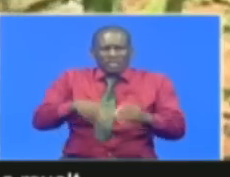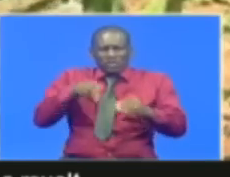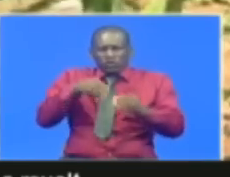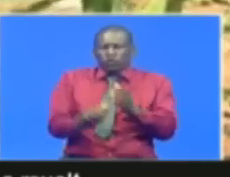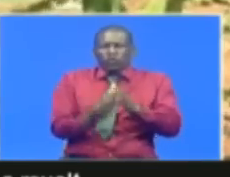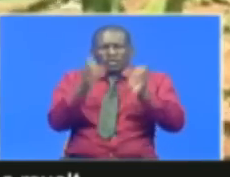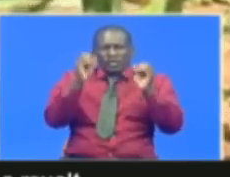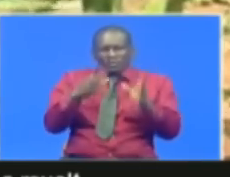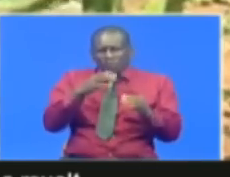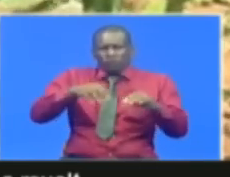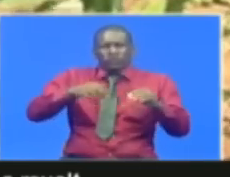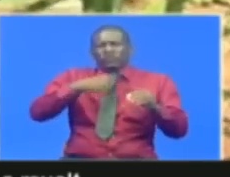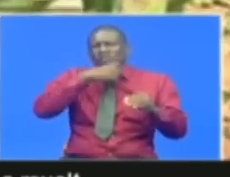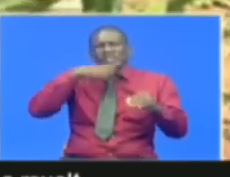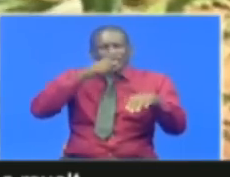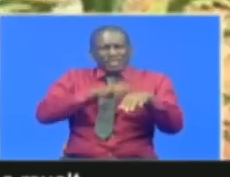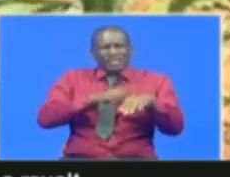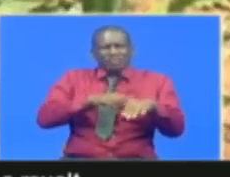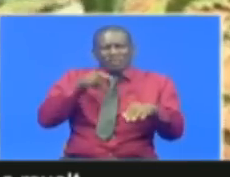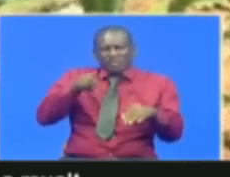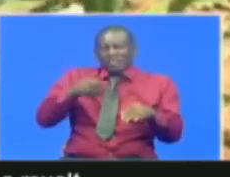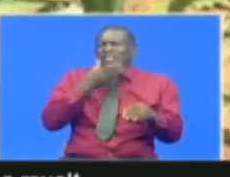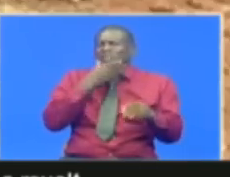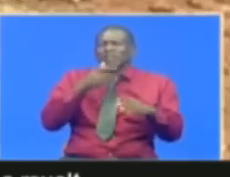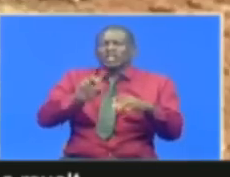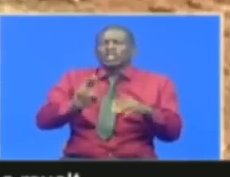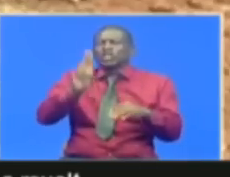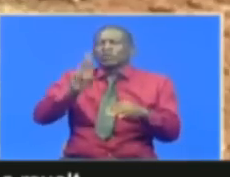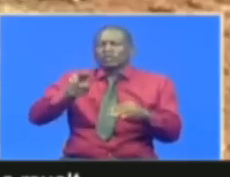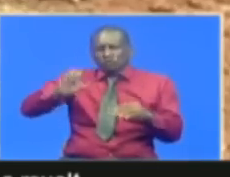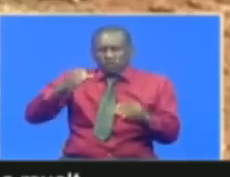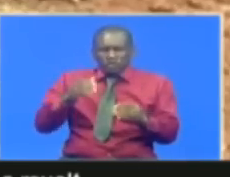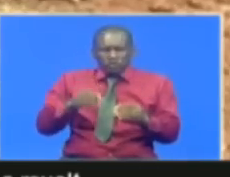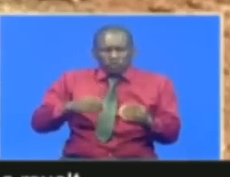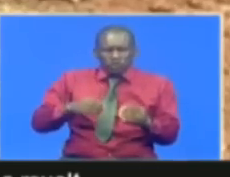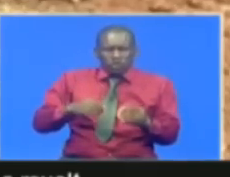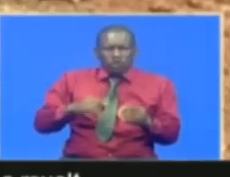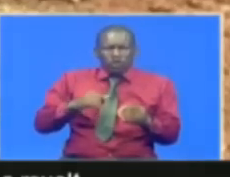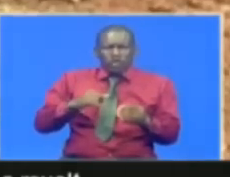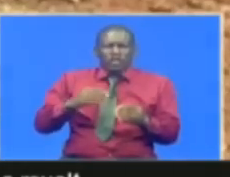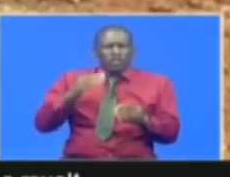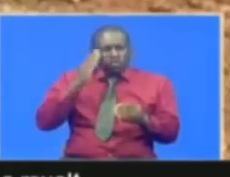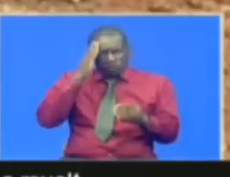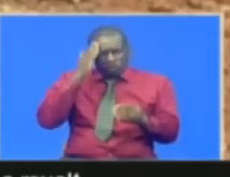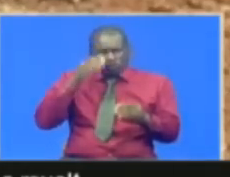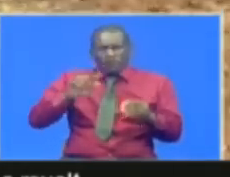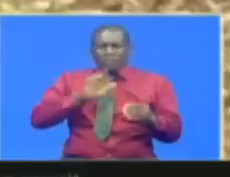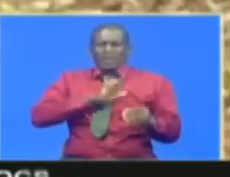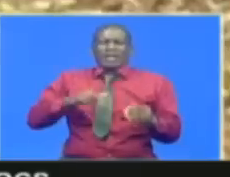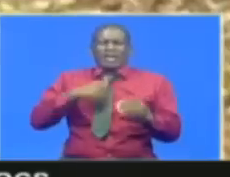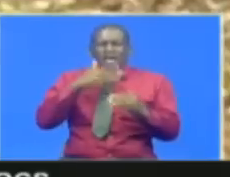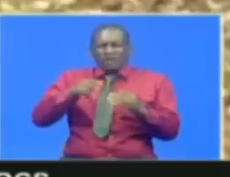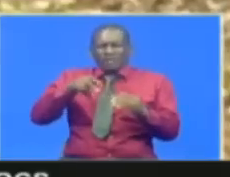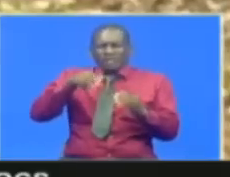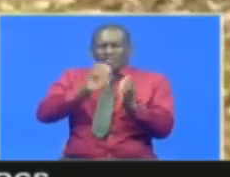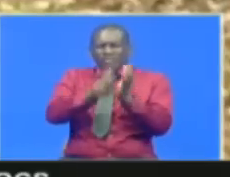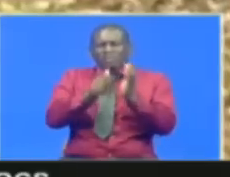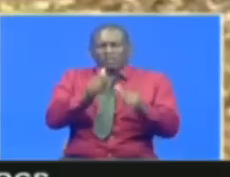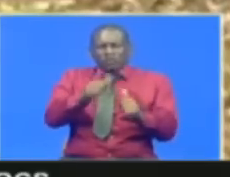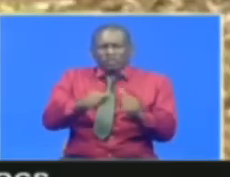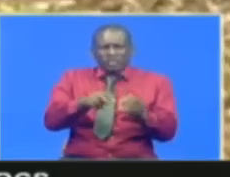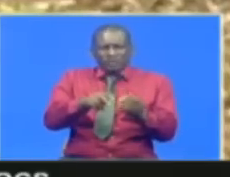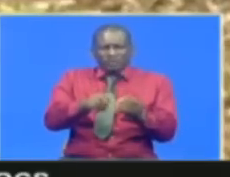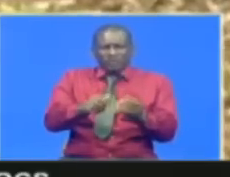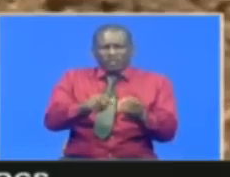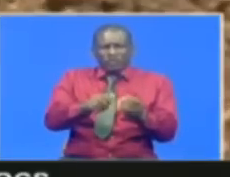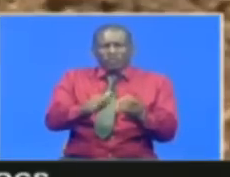Julius Ngetich from Cheplaskei region in Uasin Gishu County thought he would be lucky after the maize that had failed to germinate